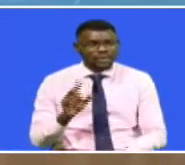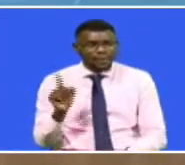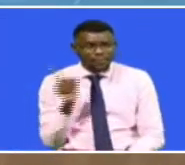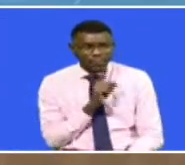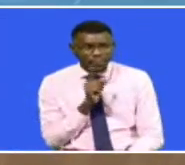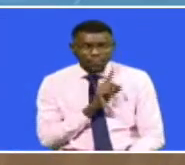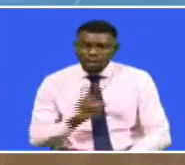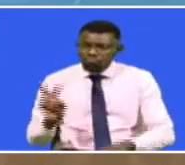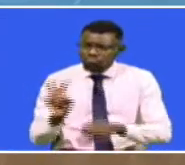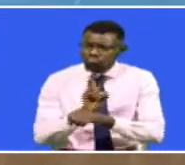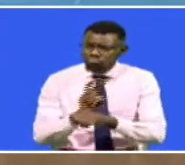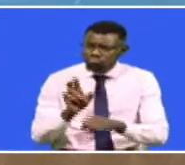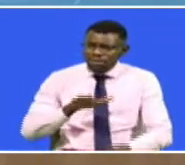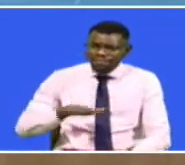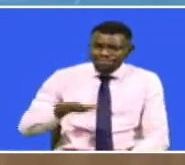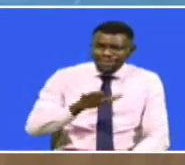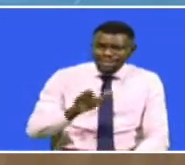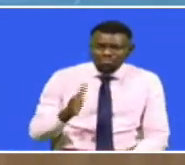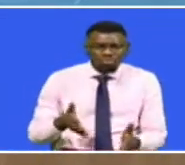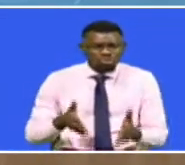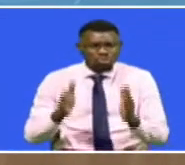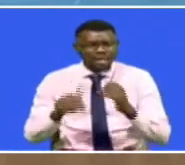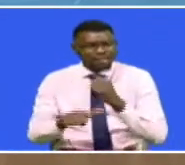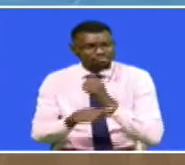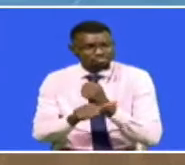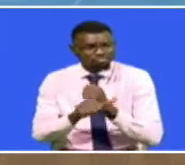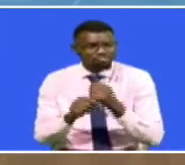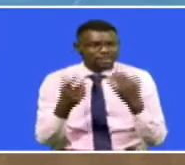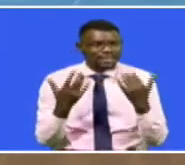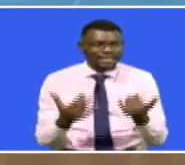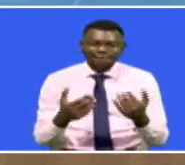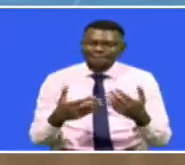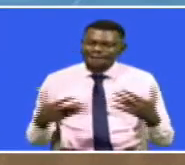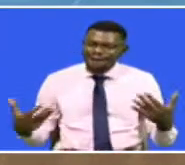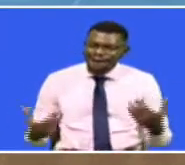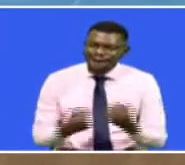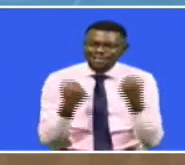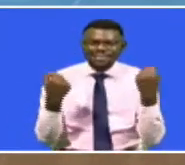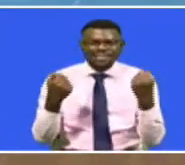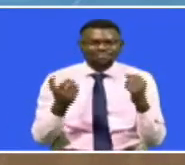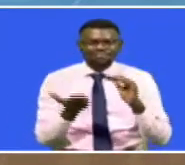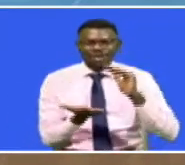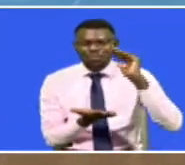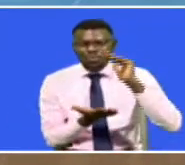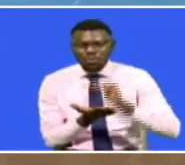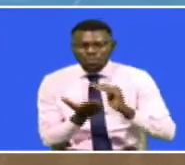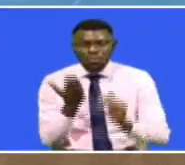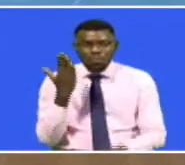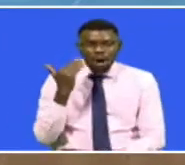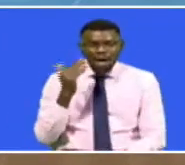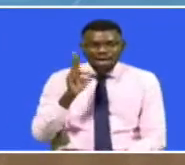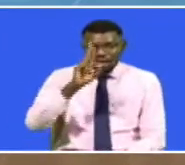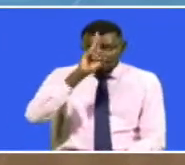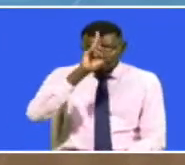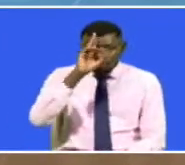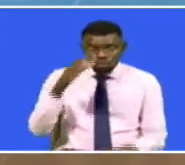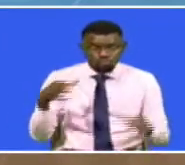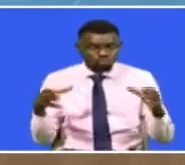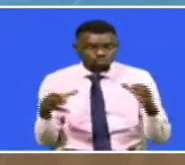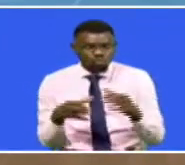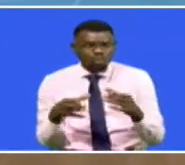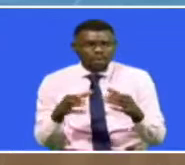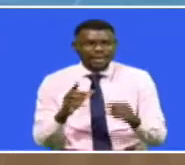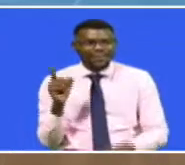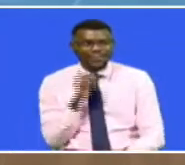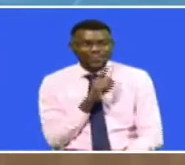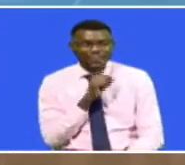traditional black spots on the region's roads have witnessed reduced accidents owing to alertness from the traffic police officers.